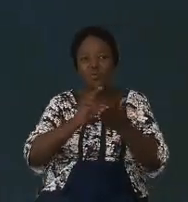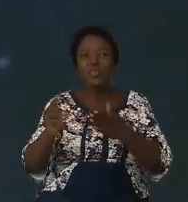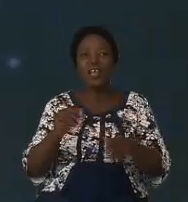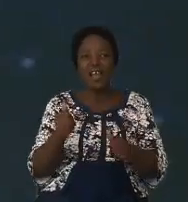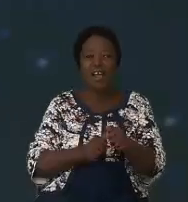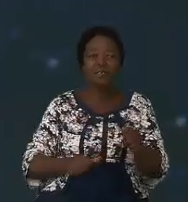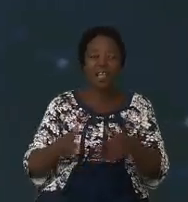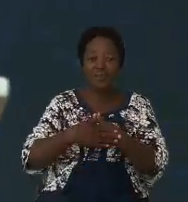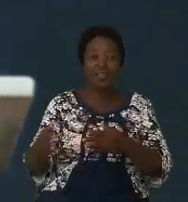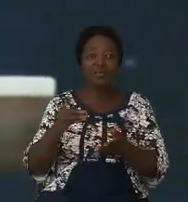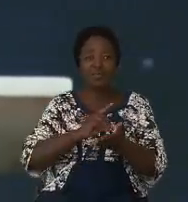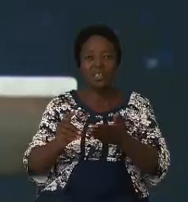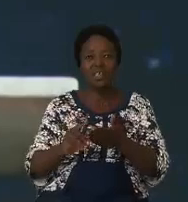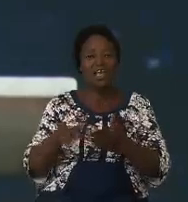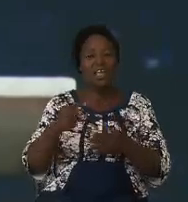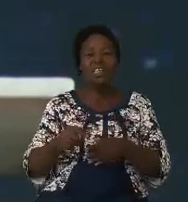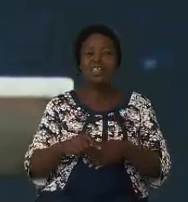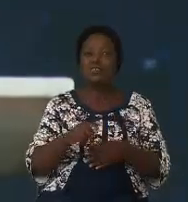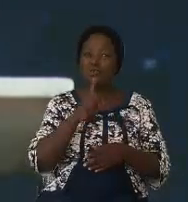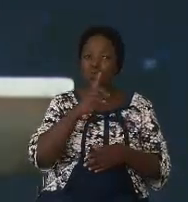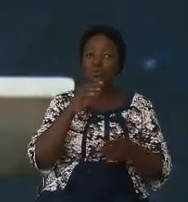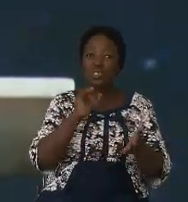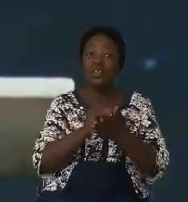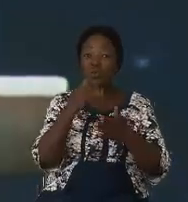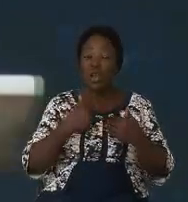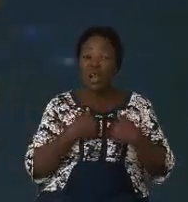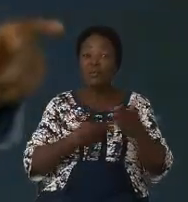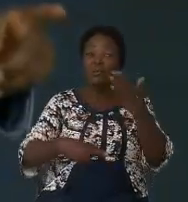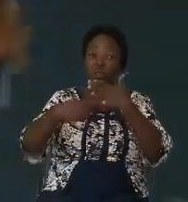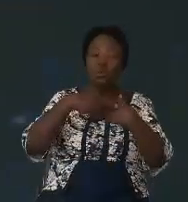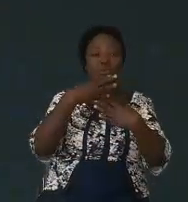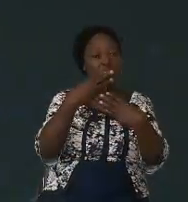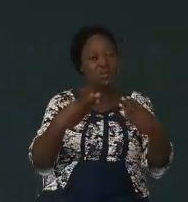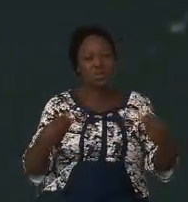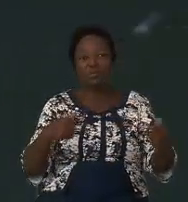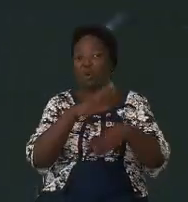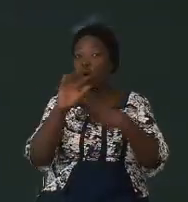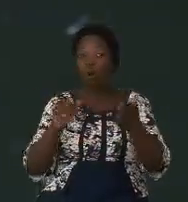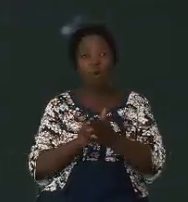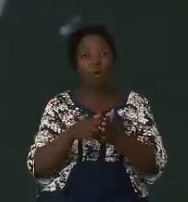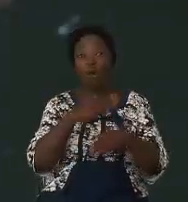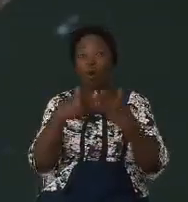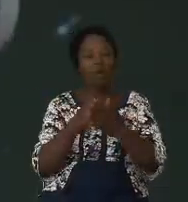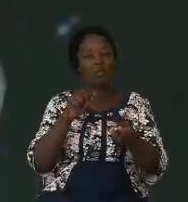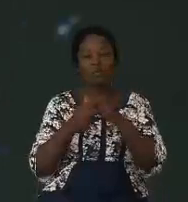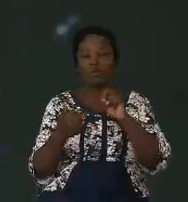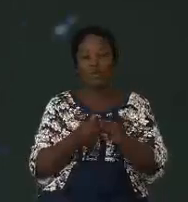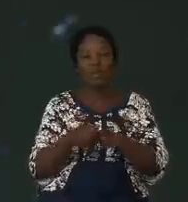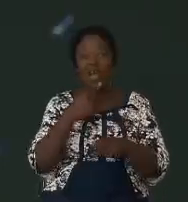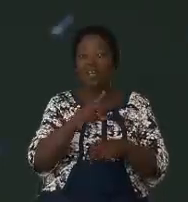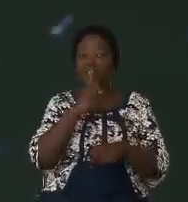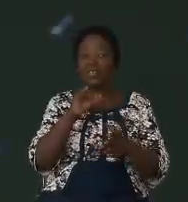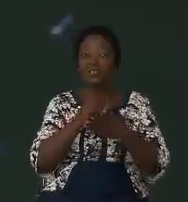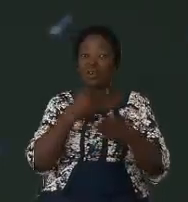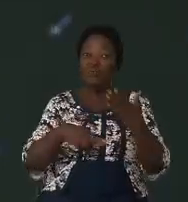day after day and week after week after he left. The fact that he had returned solved all the